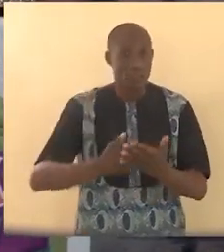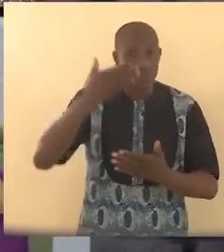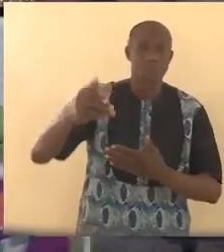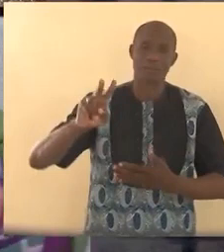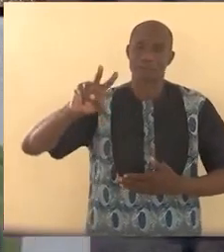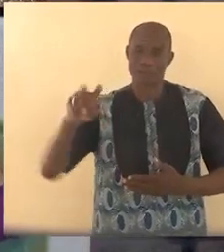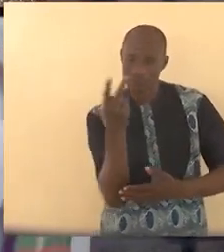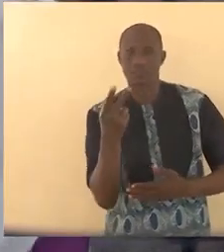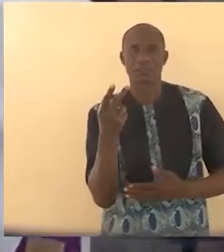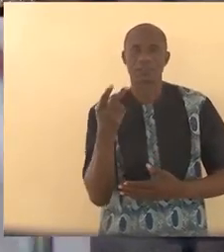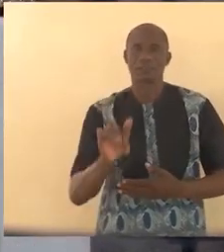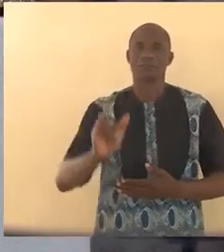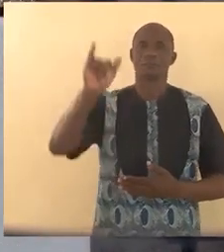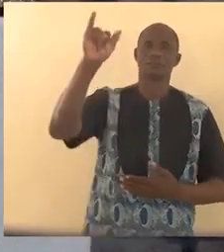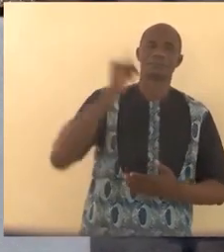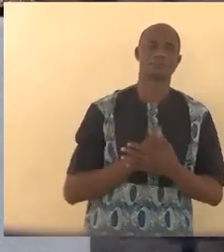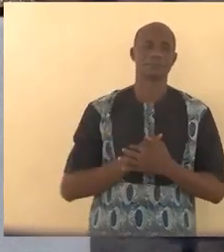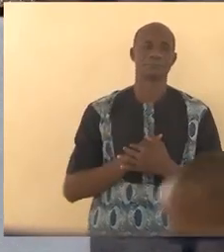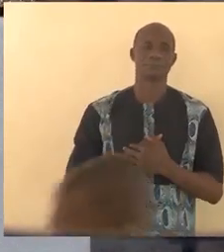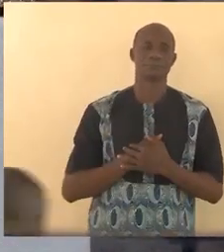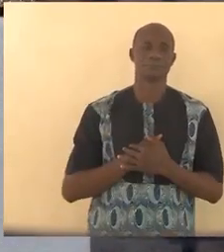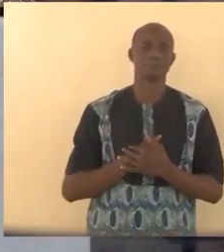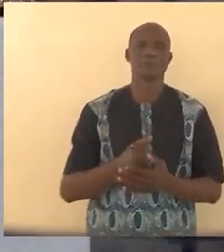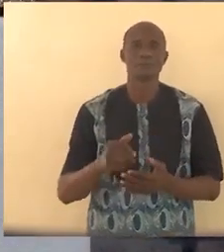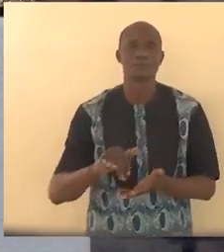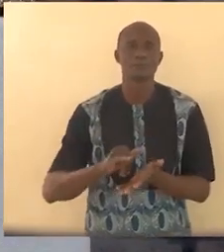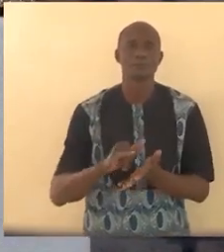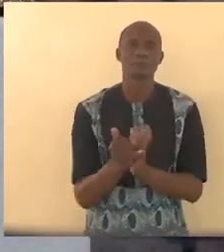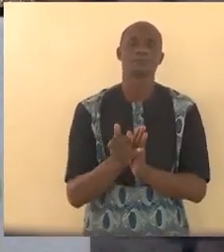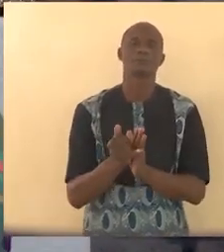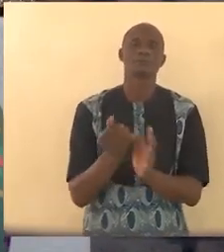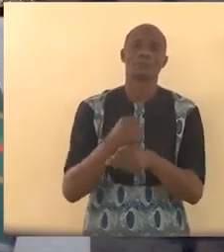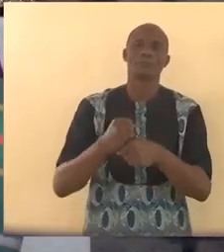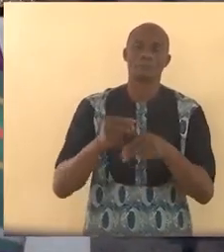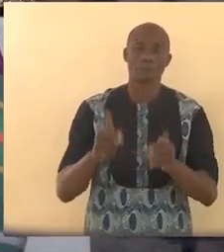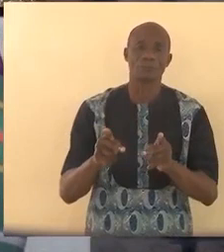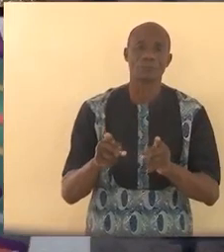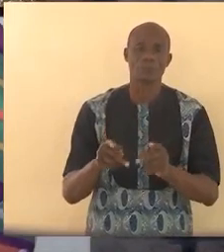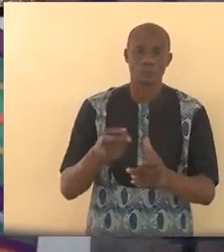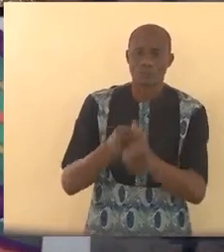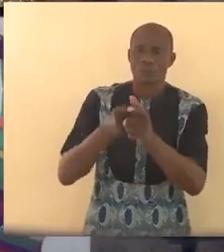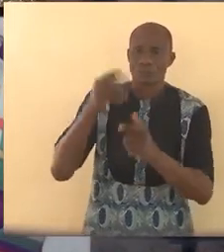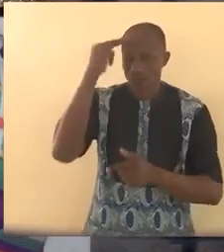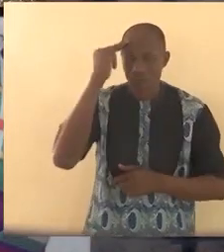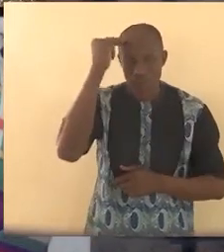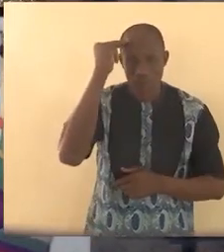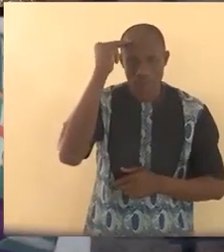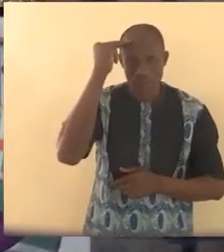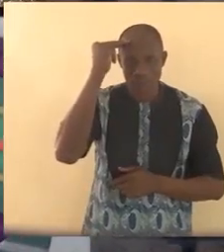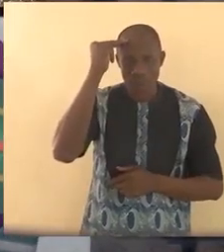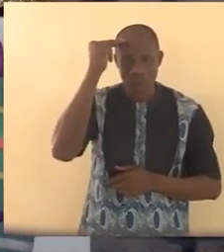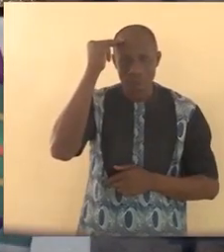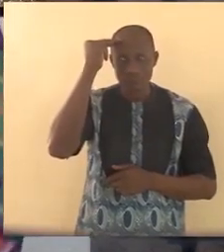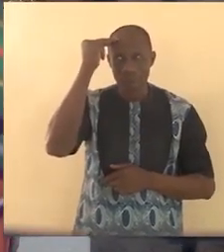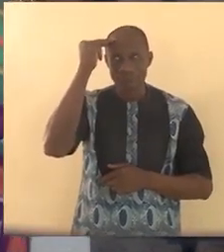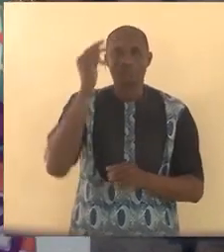he bought a second private jet. I say, does having plenty of money, does it make people run mad? Yes. Oh, it